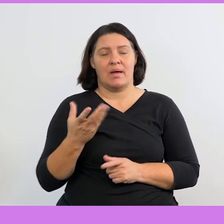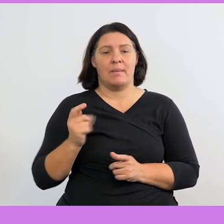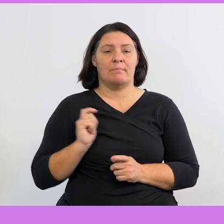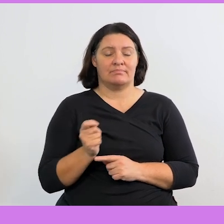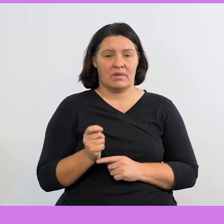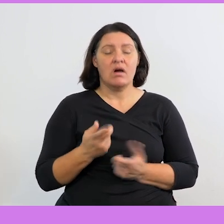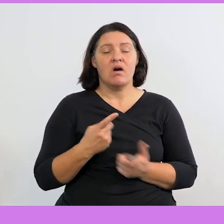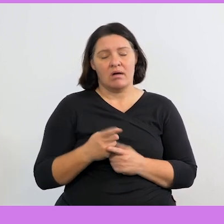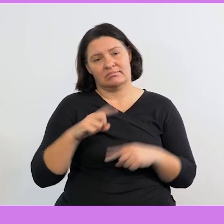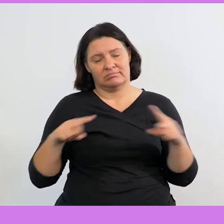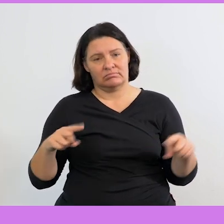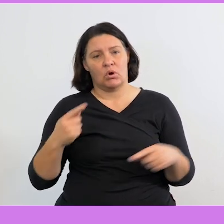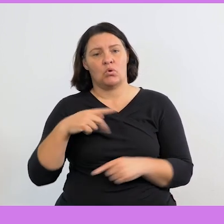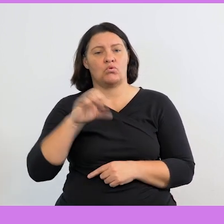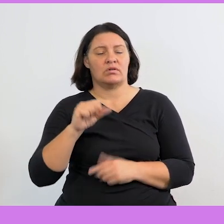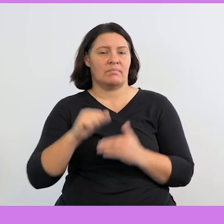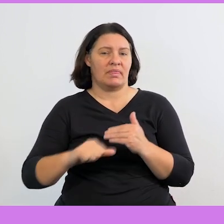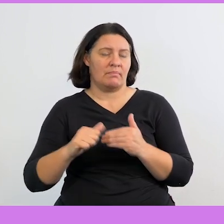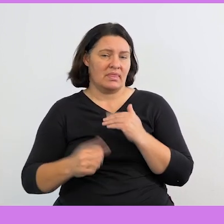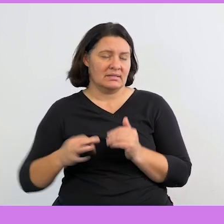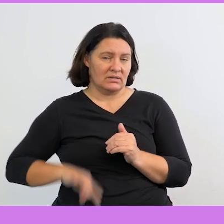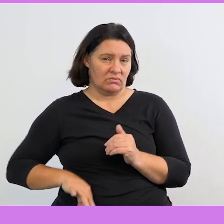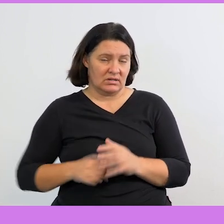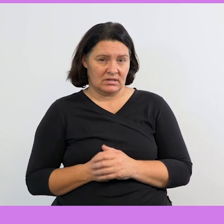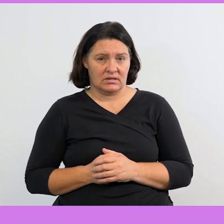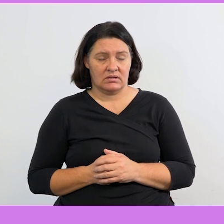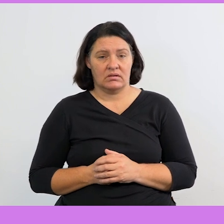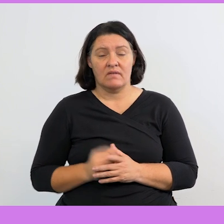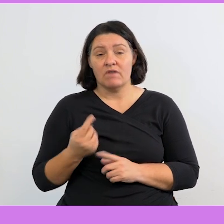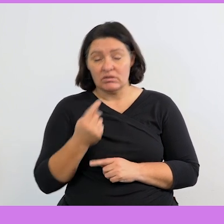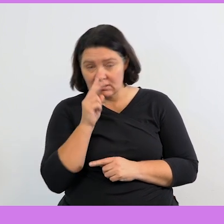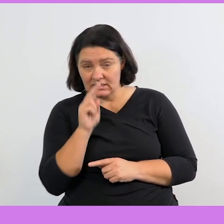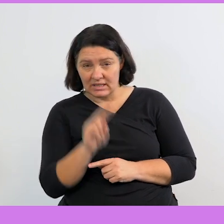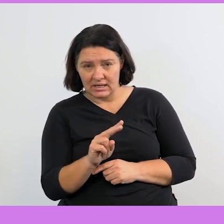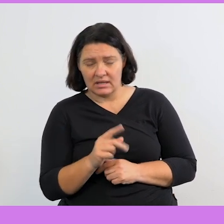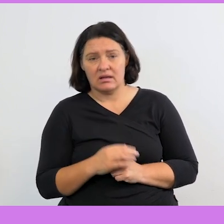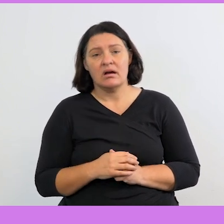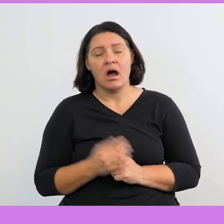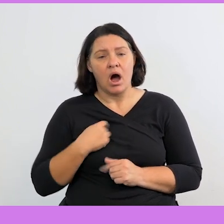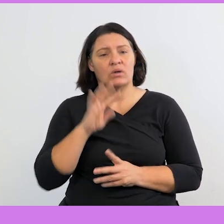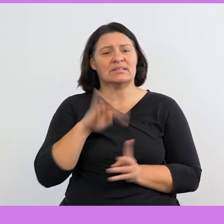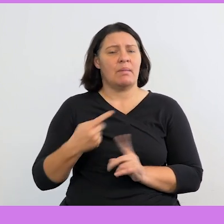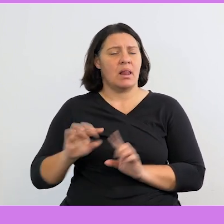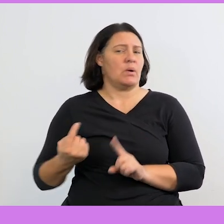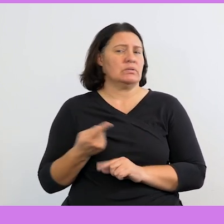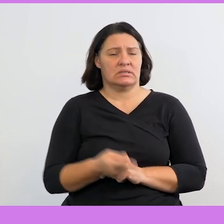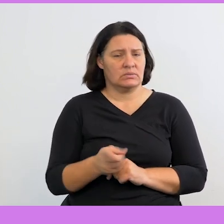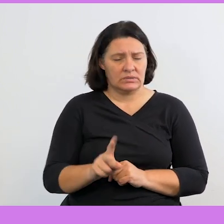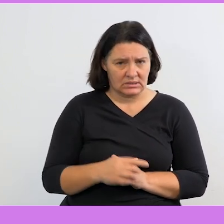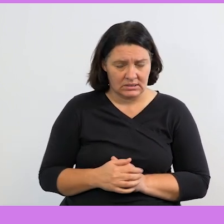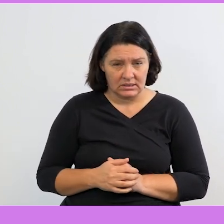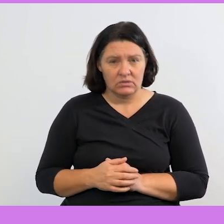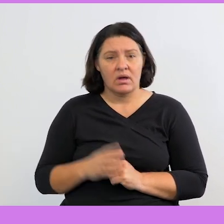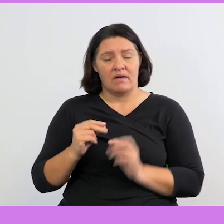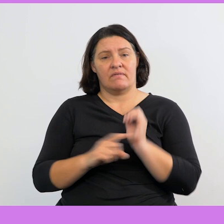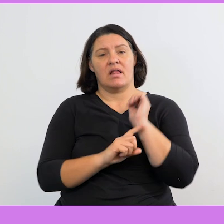benefits payable on various gross monthly salaries. Now, first of all, let us quickly see what our table is all about. So